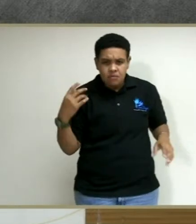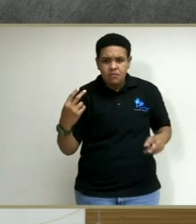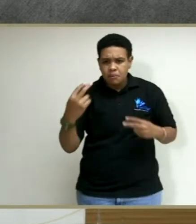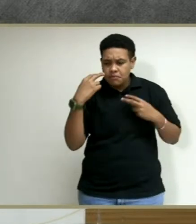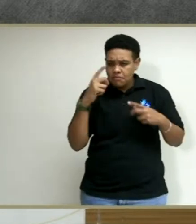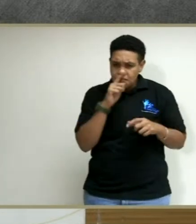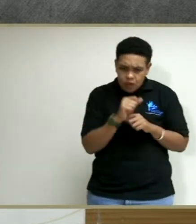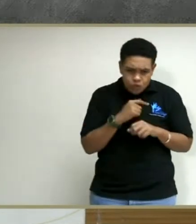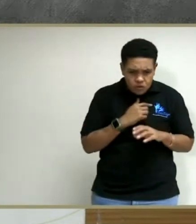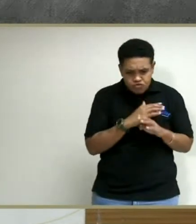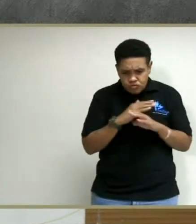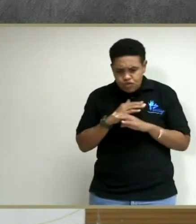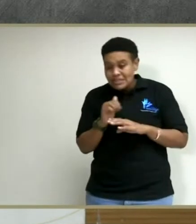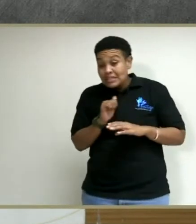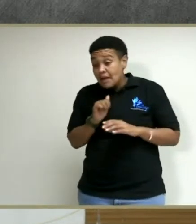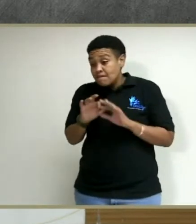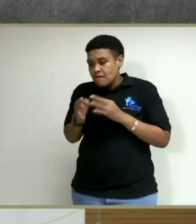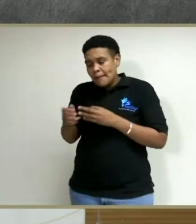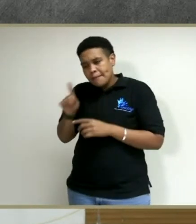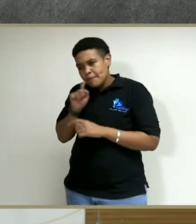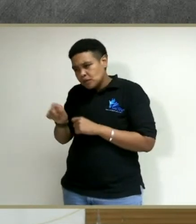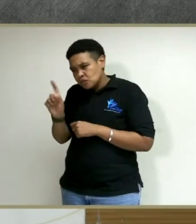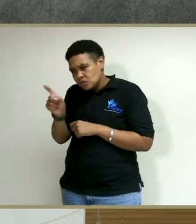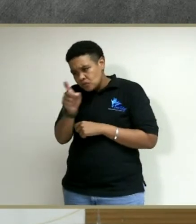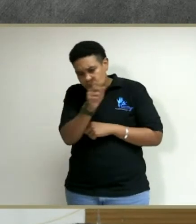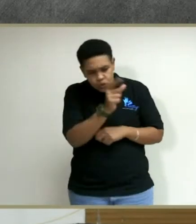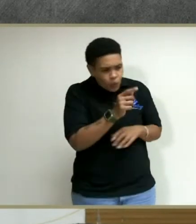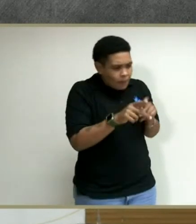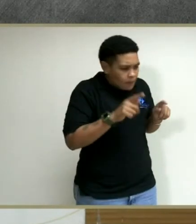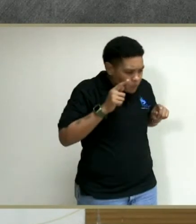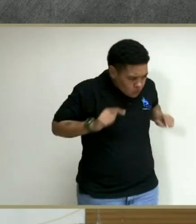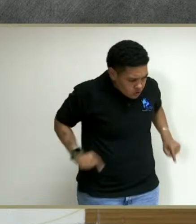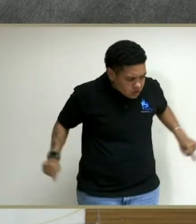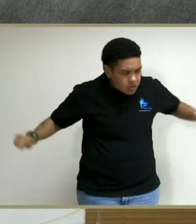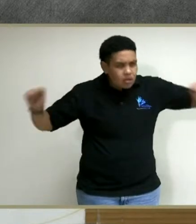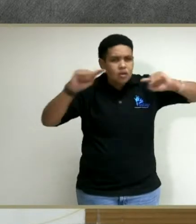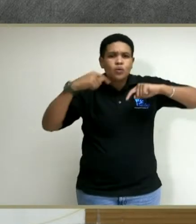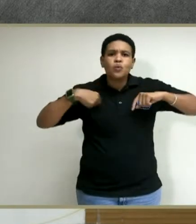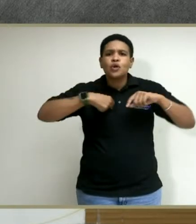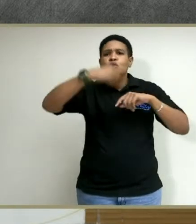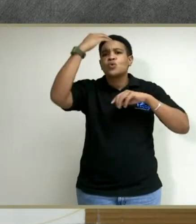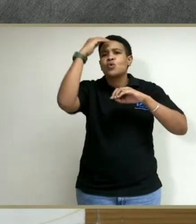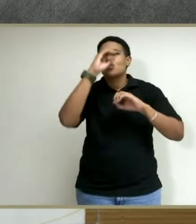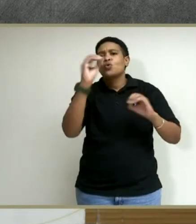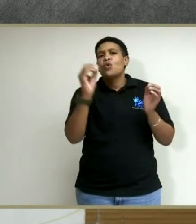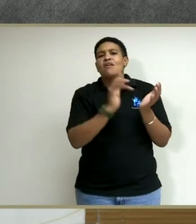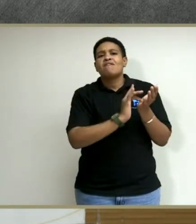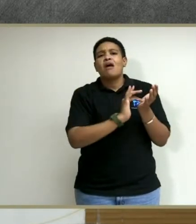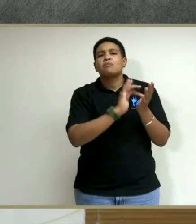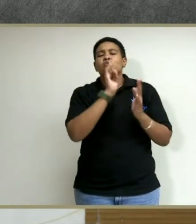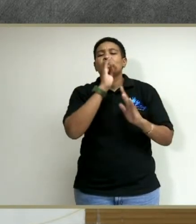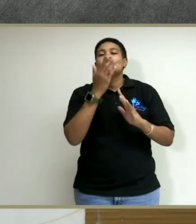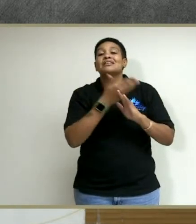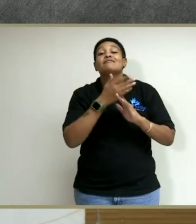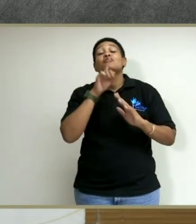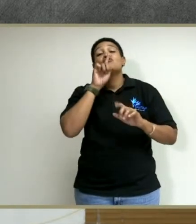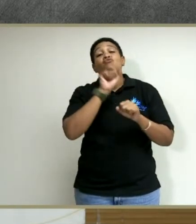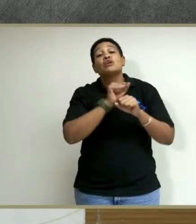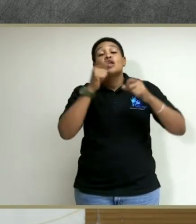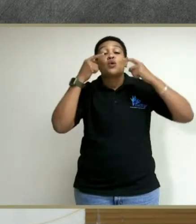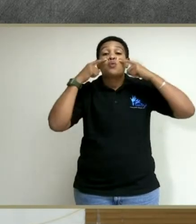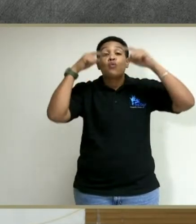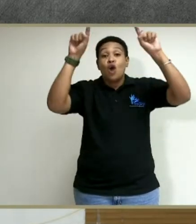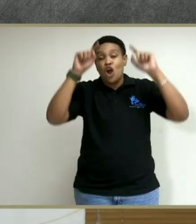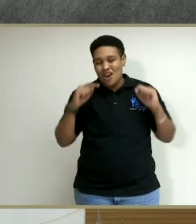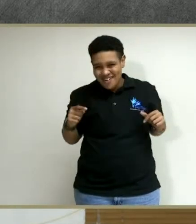themselves, on their families and persons around them, because we know that the non-pharmaceutical interventions work. And we know